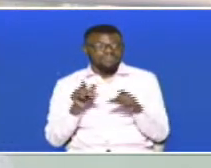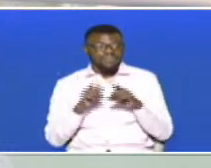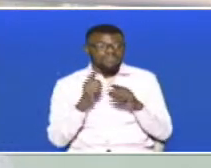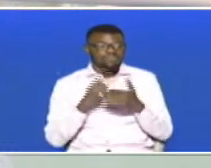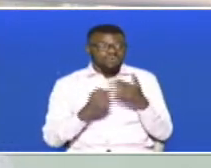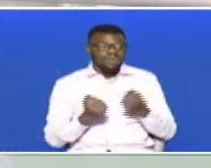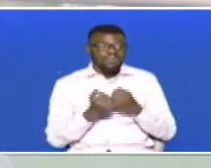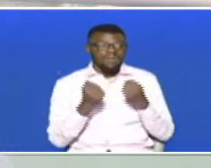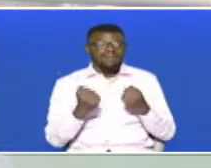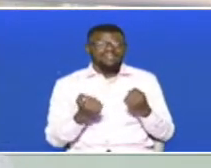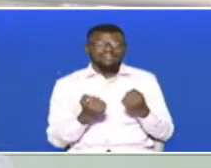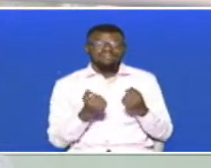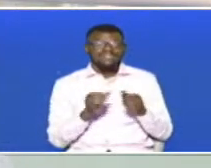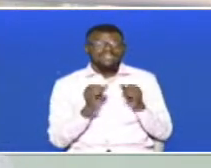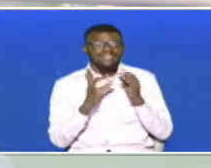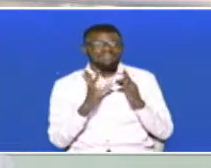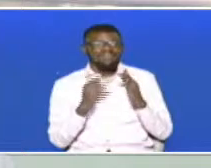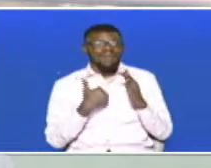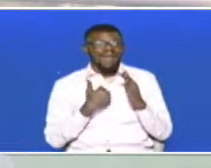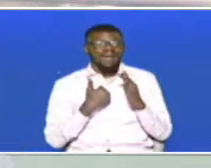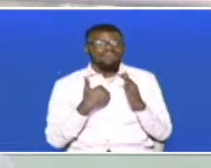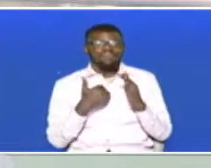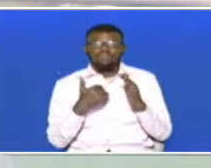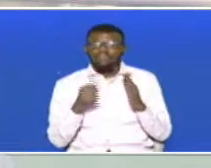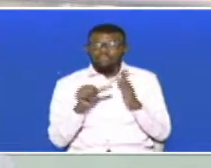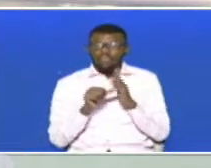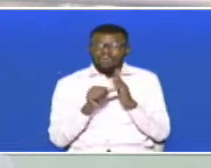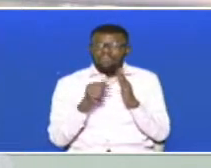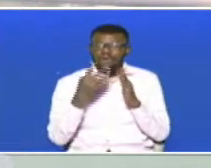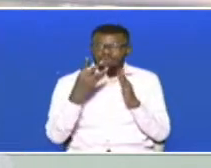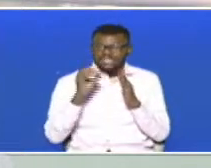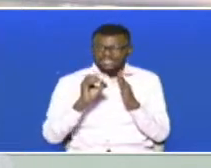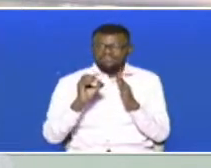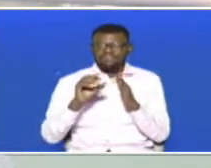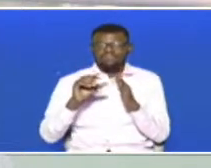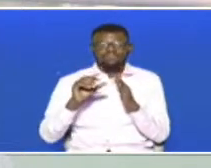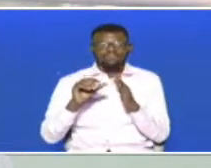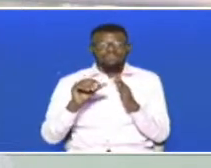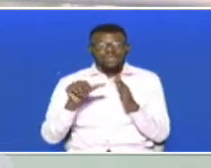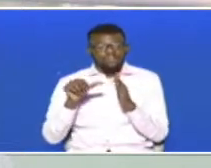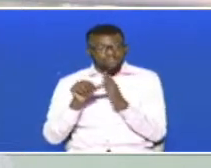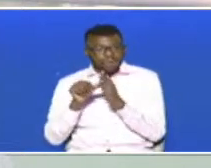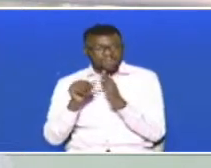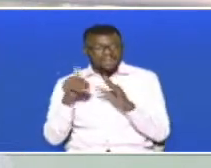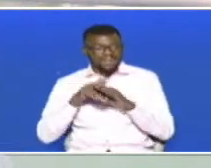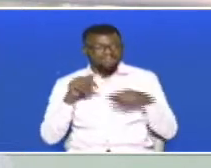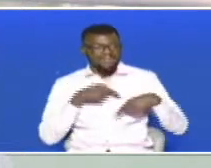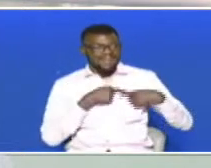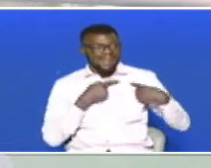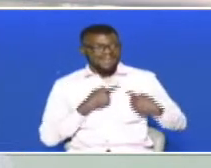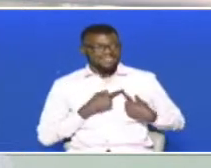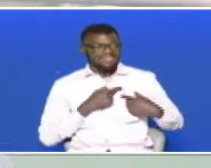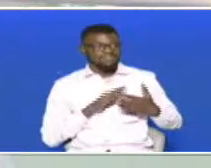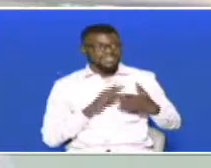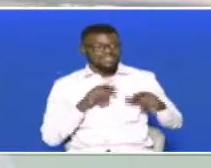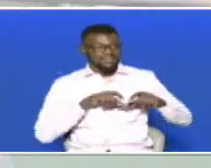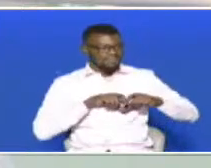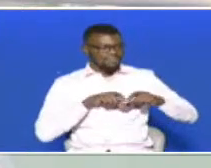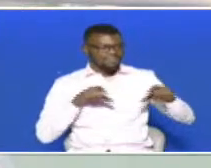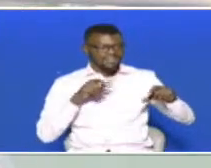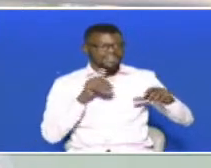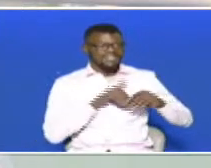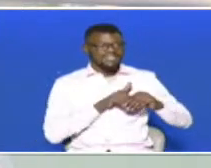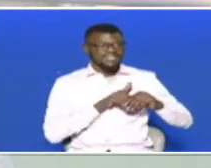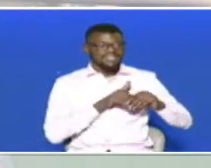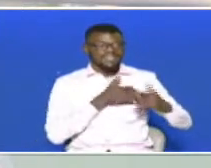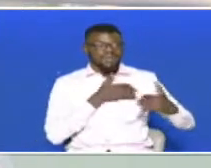whenever is high, anything more than 40 mm of Hg gradient across any valve means that valve is stenosed or blocked, and